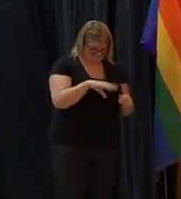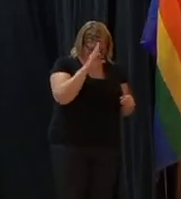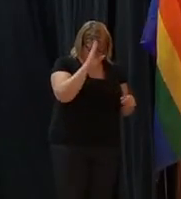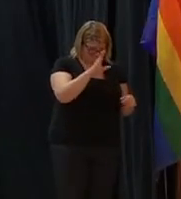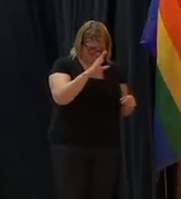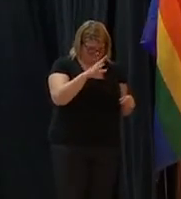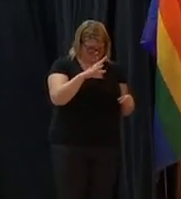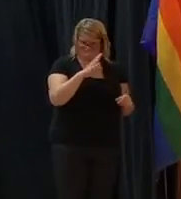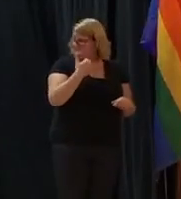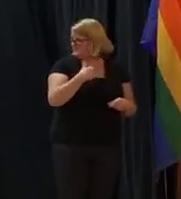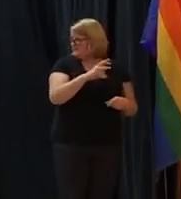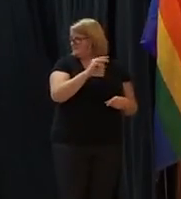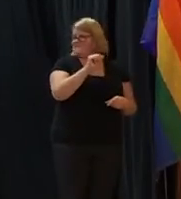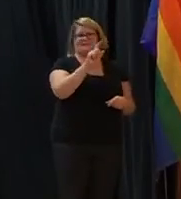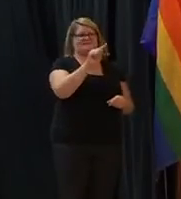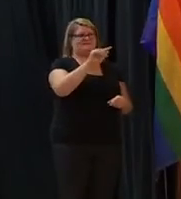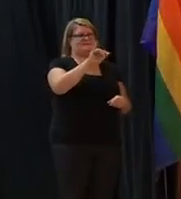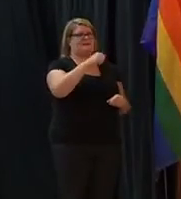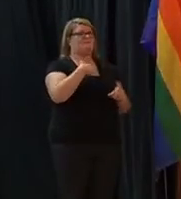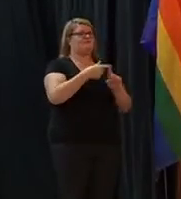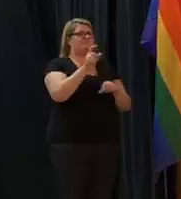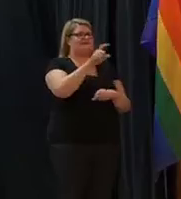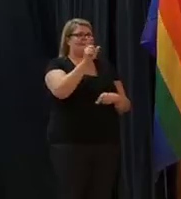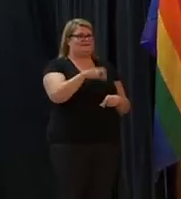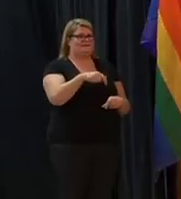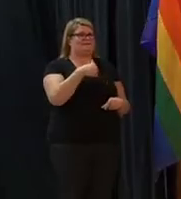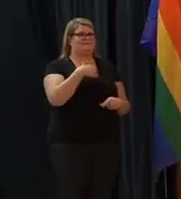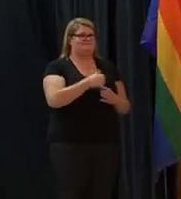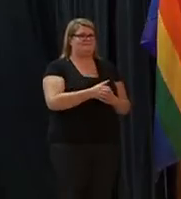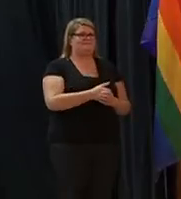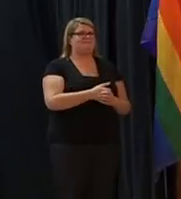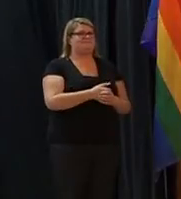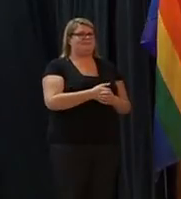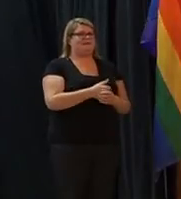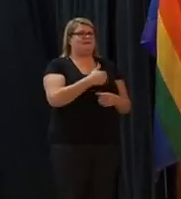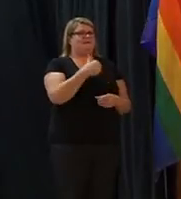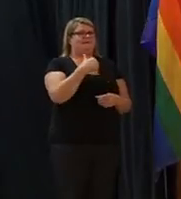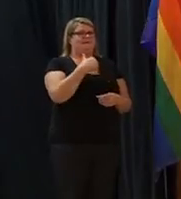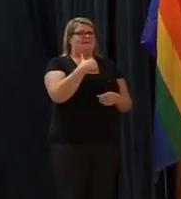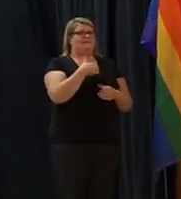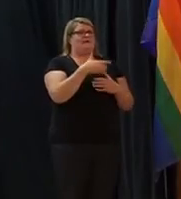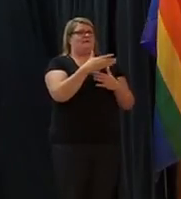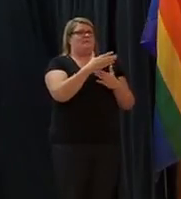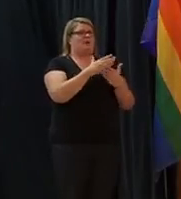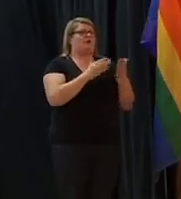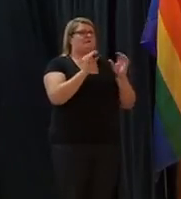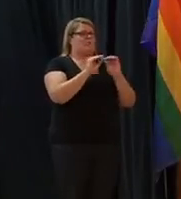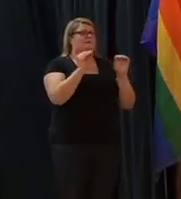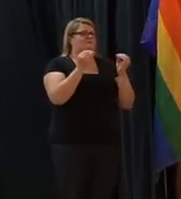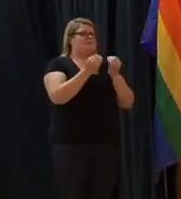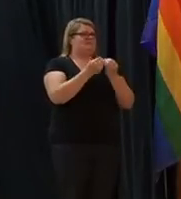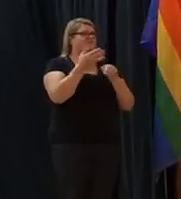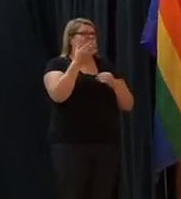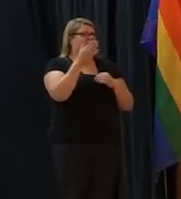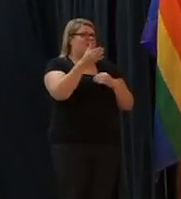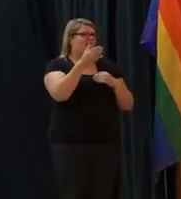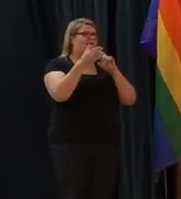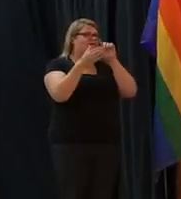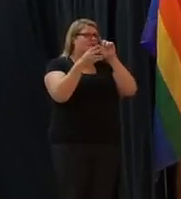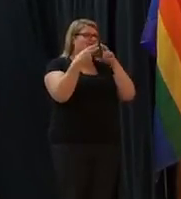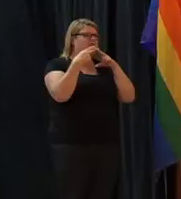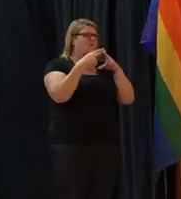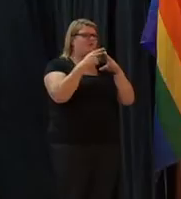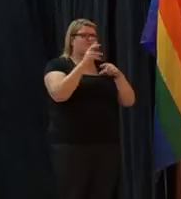Hi everyone, my name is Mattia and I come from Italy. I'm part of an association that is called